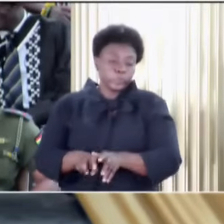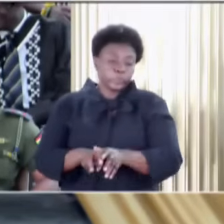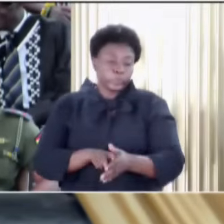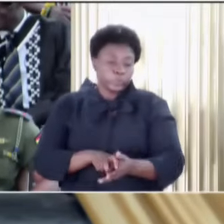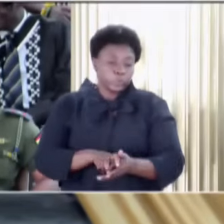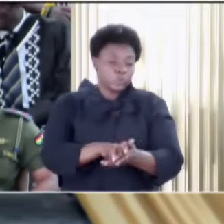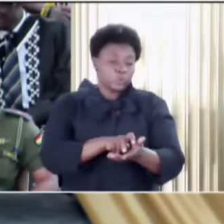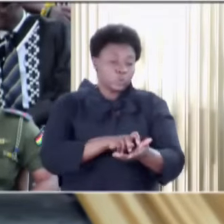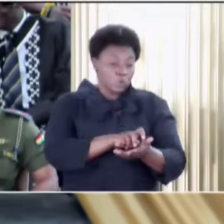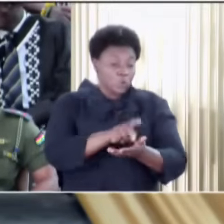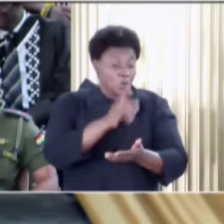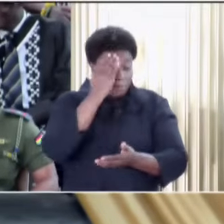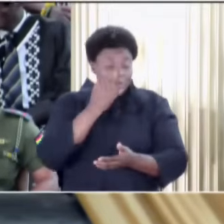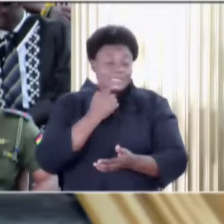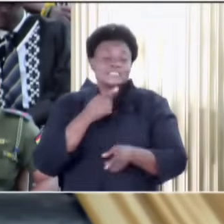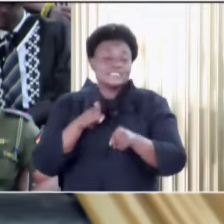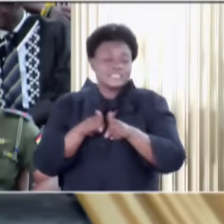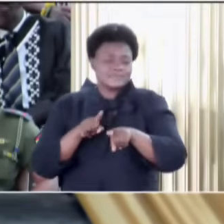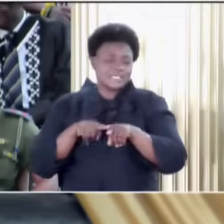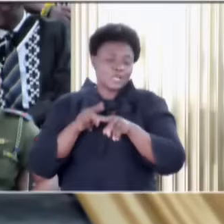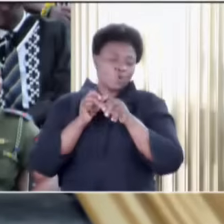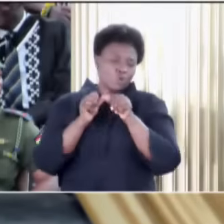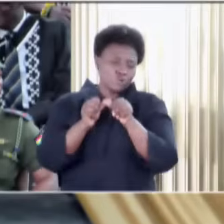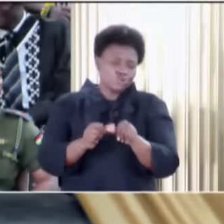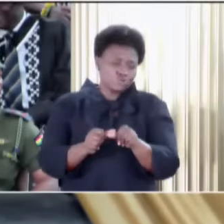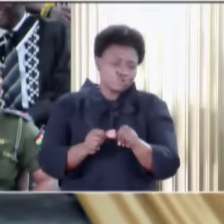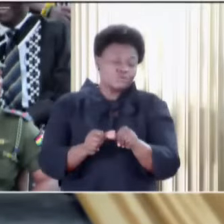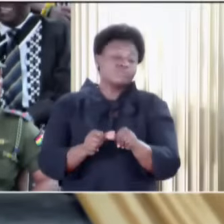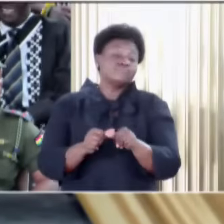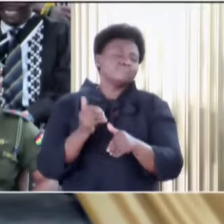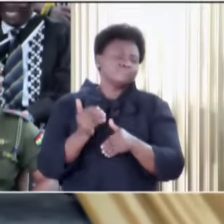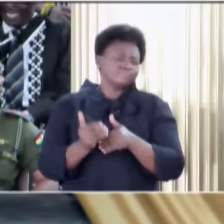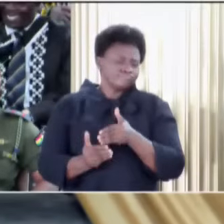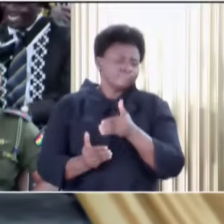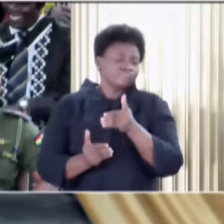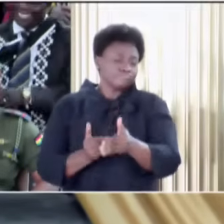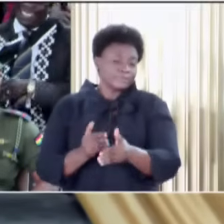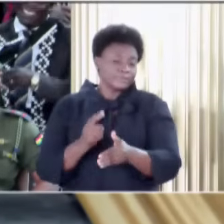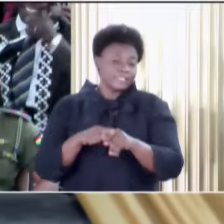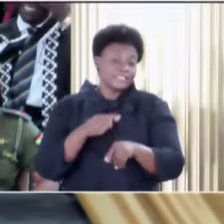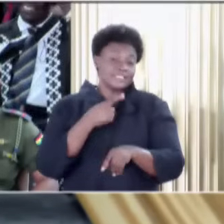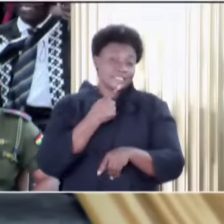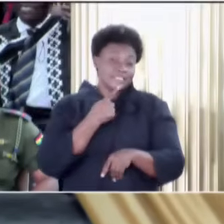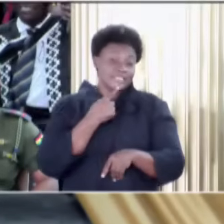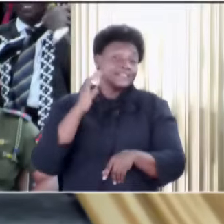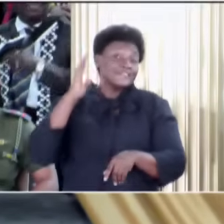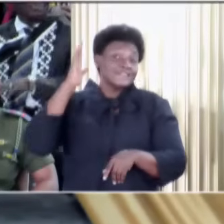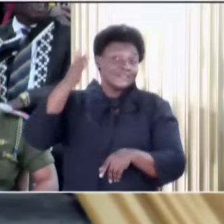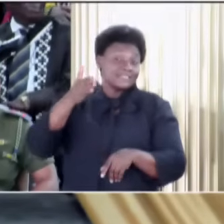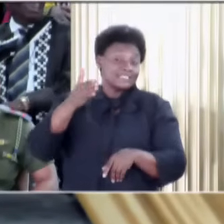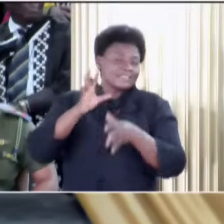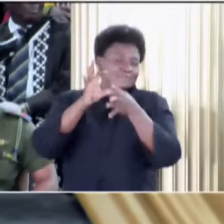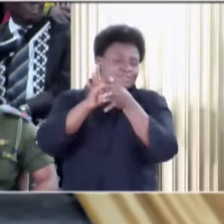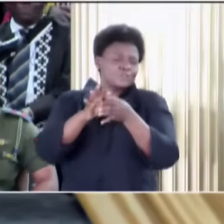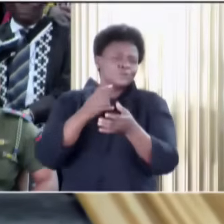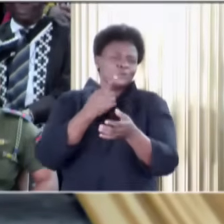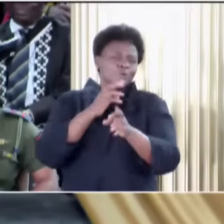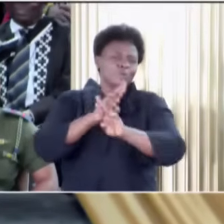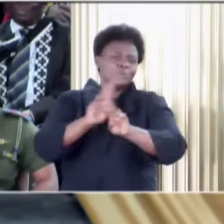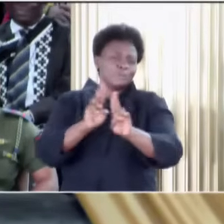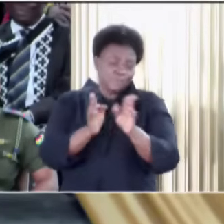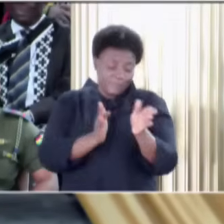But keep on moving. As Malcolm S. said, and I quote, the future belongs to those who prepare for it